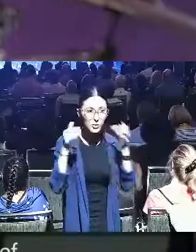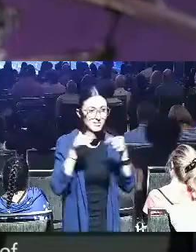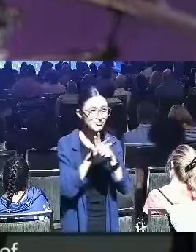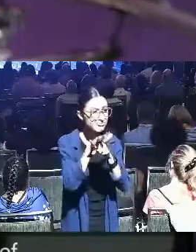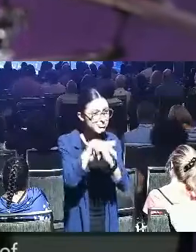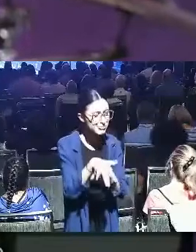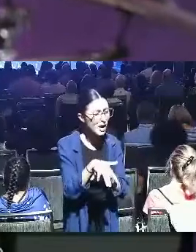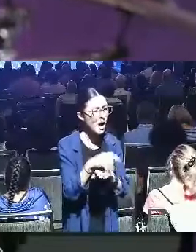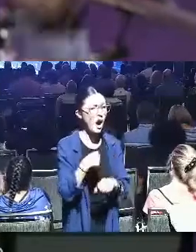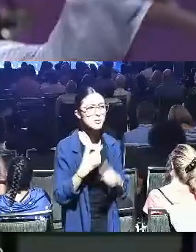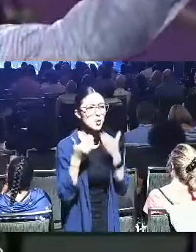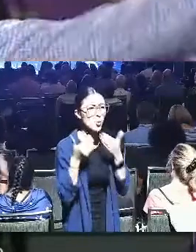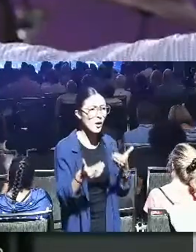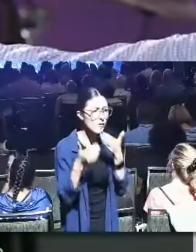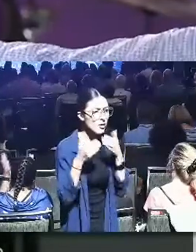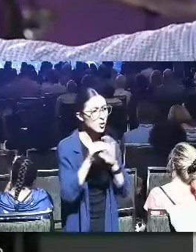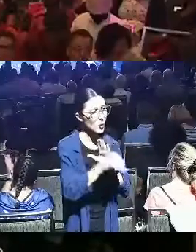bring us together in this spirit,